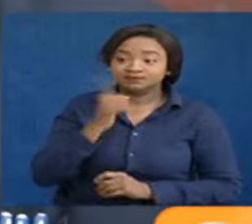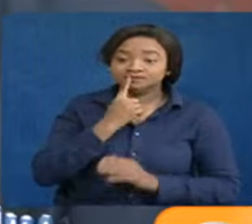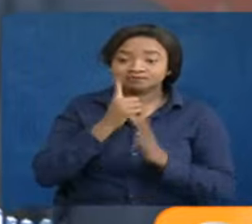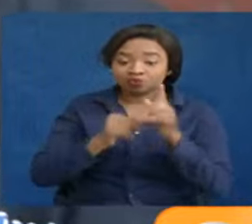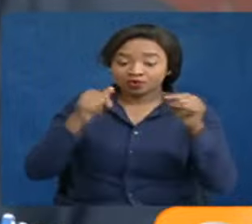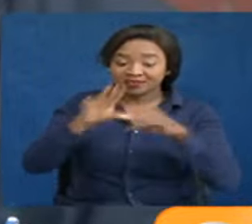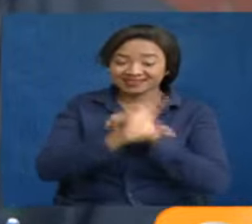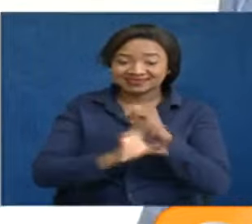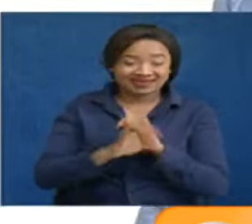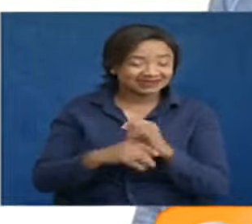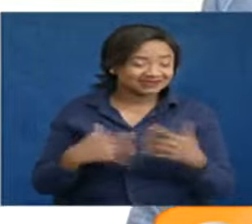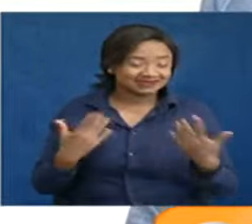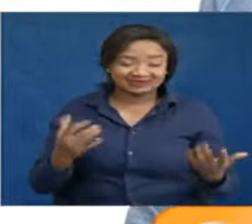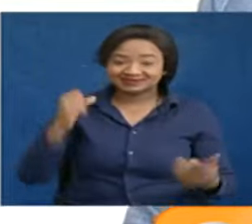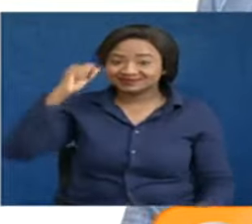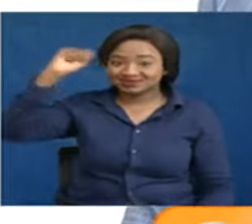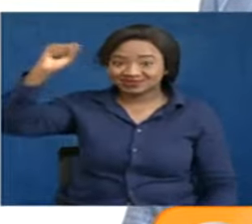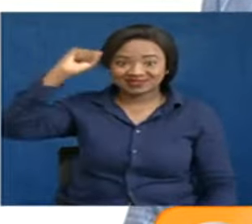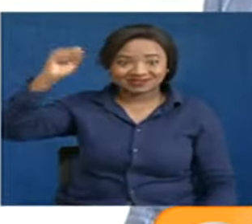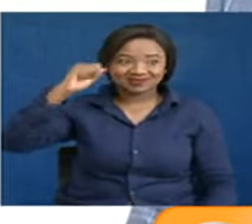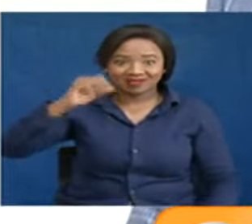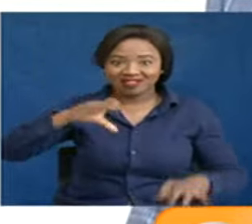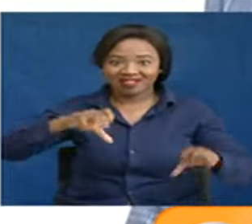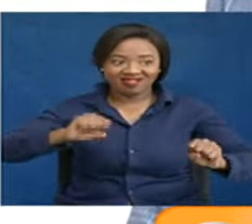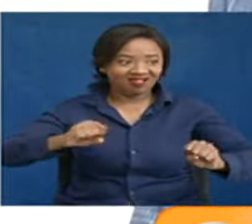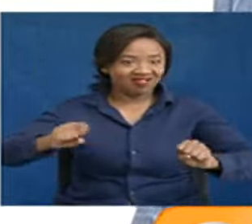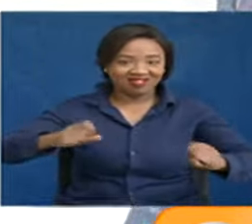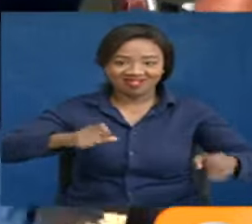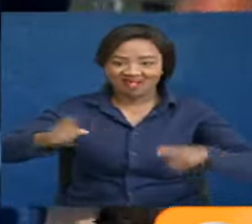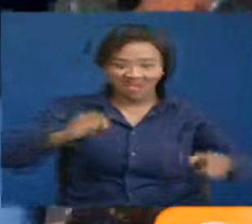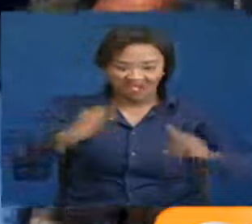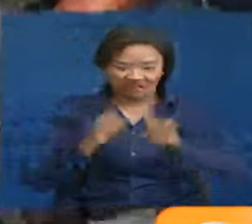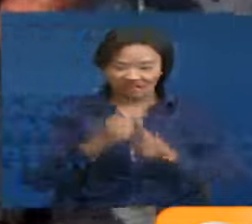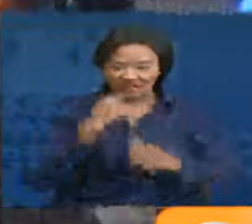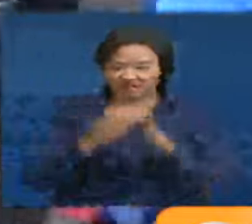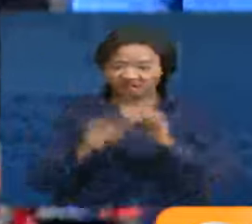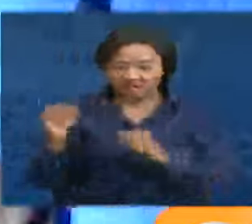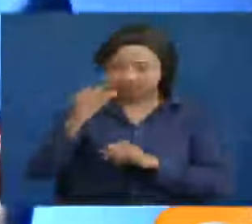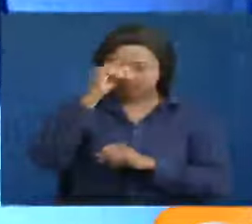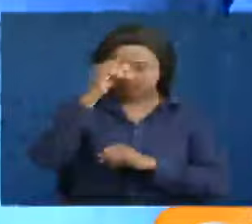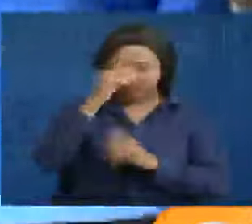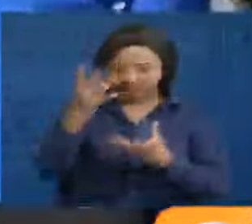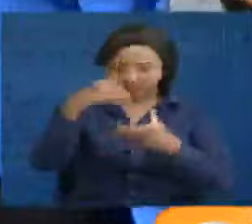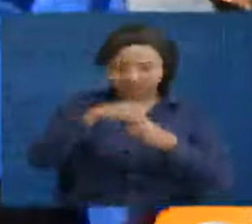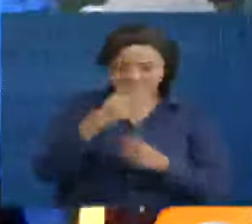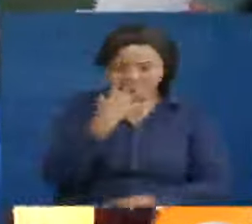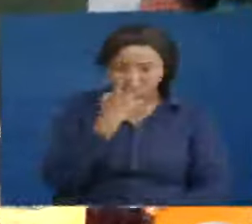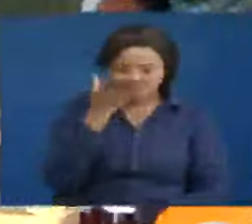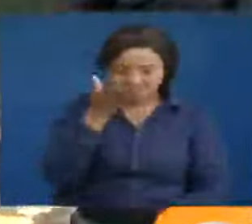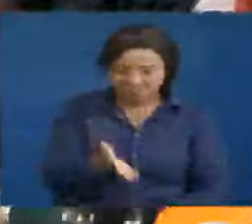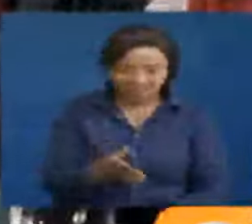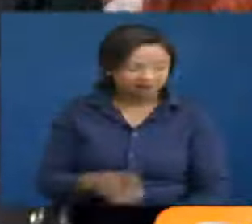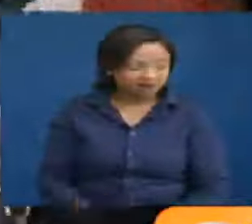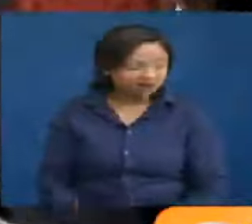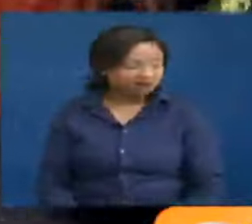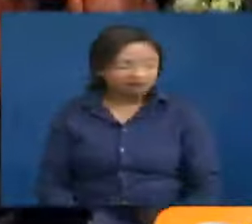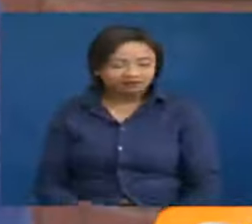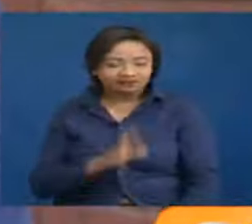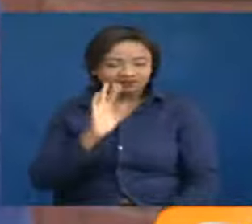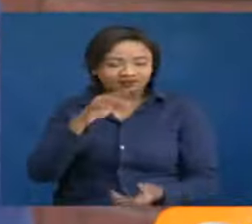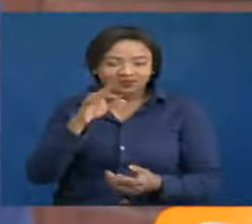political totalitarianism, blaming the formation of the broad-based government for silencing the alternative voice that could speak for